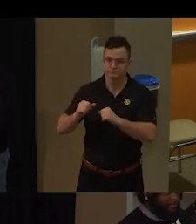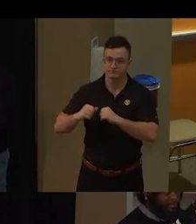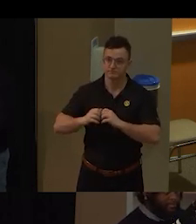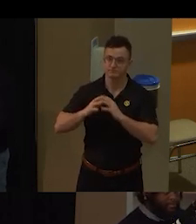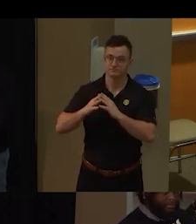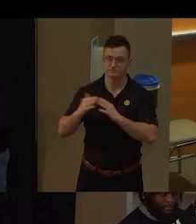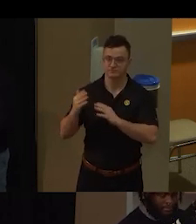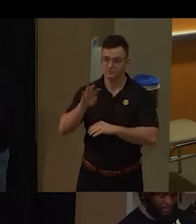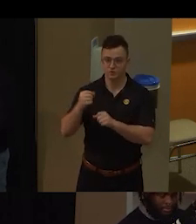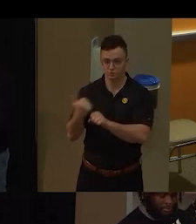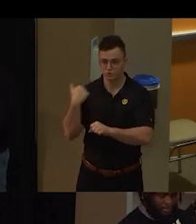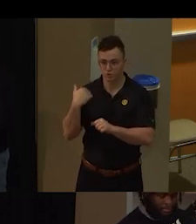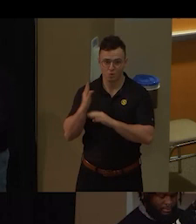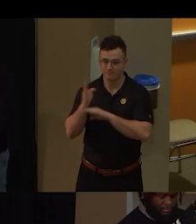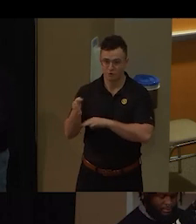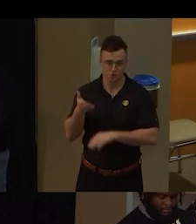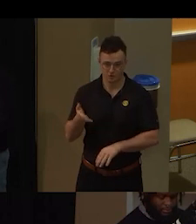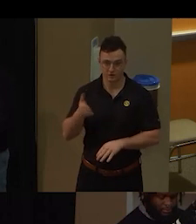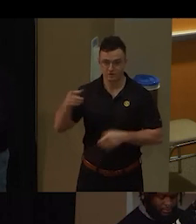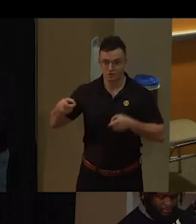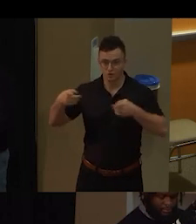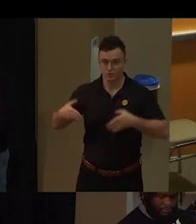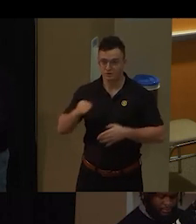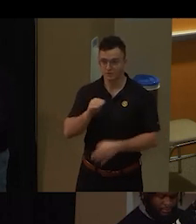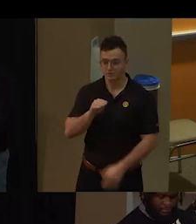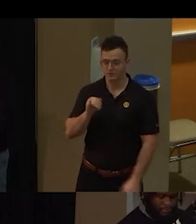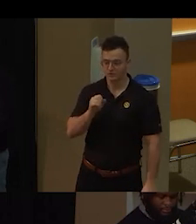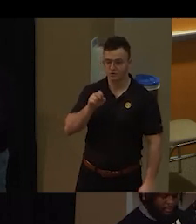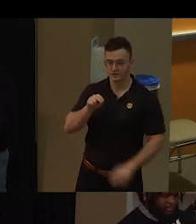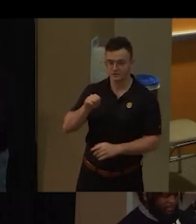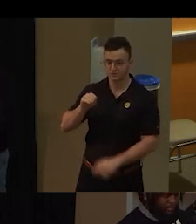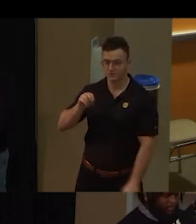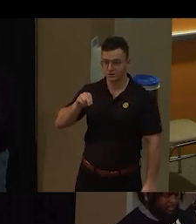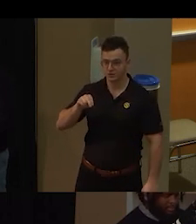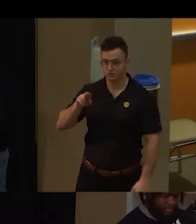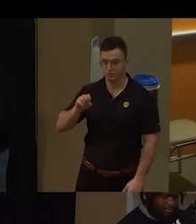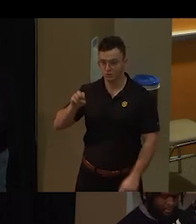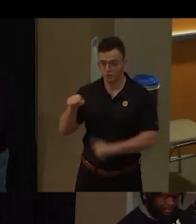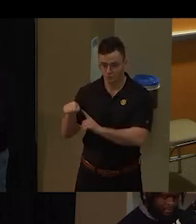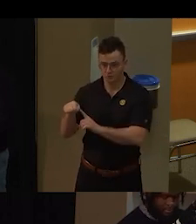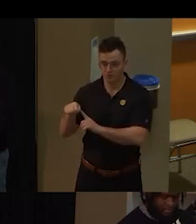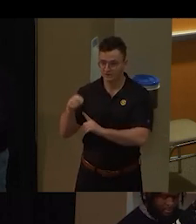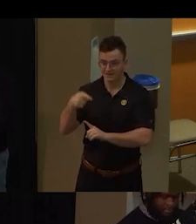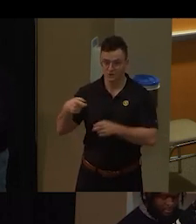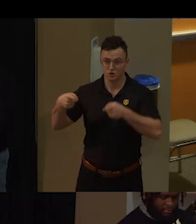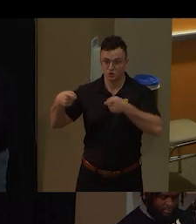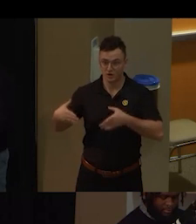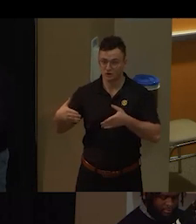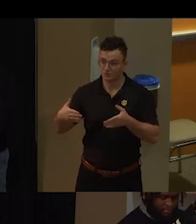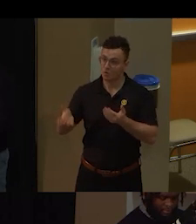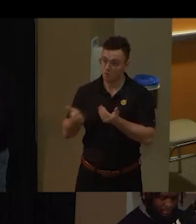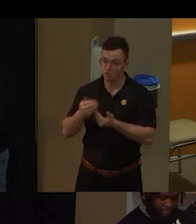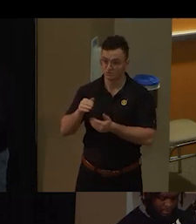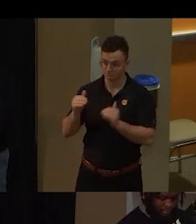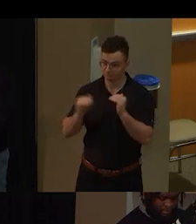over 40 years, and its director, Mr. Jasen Monroe, has been in that position for just almost